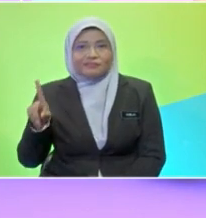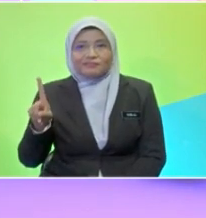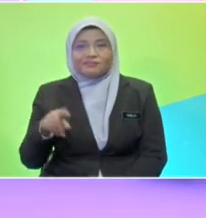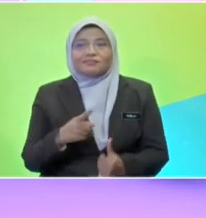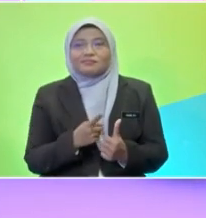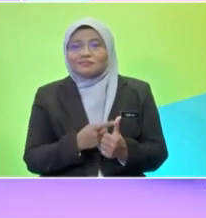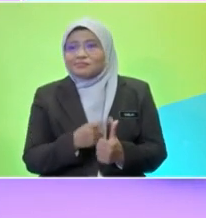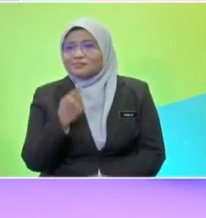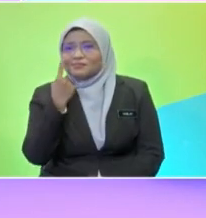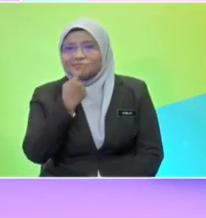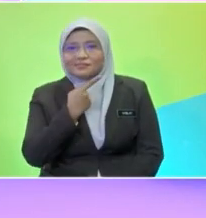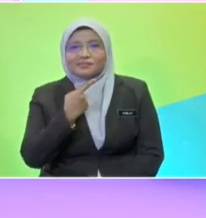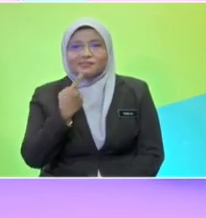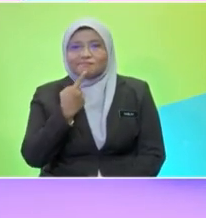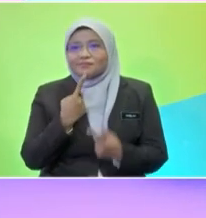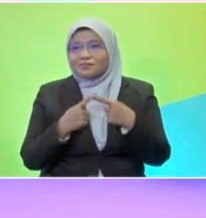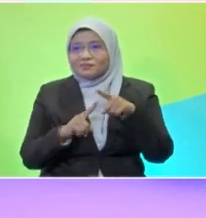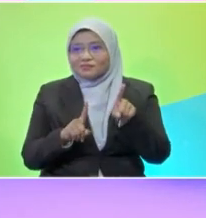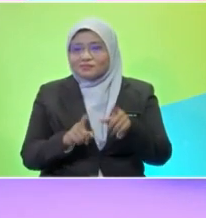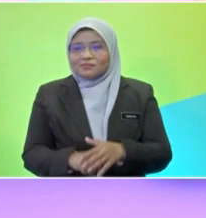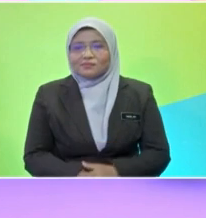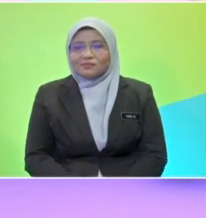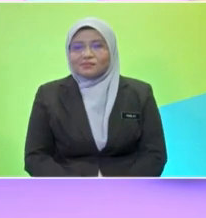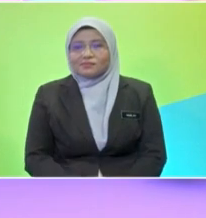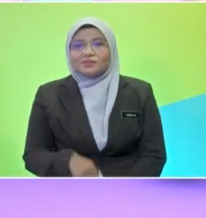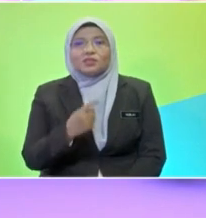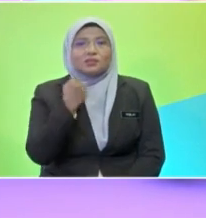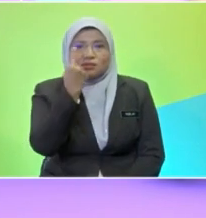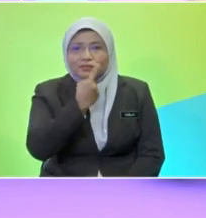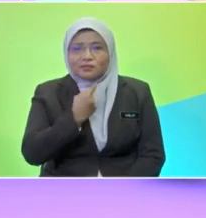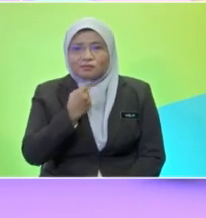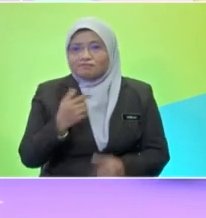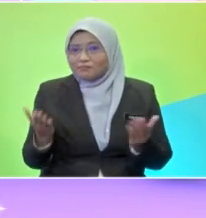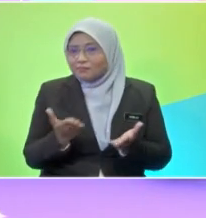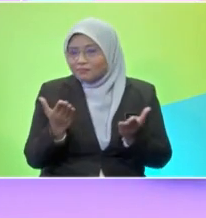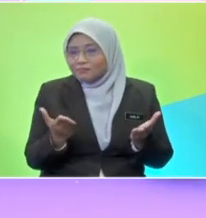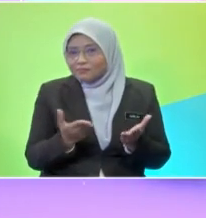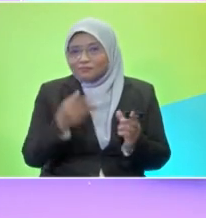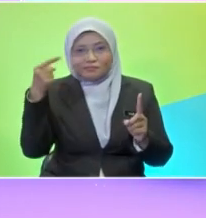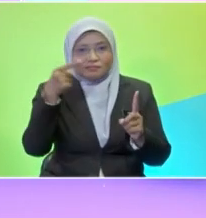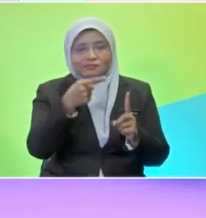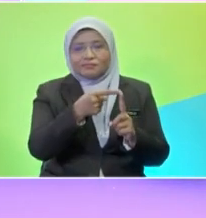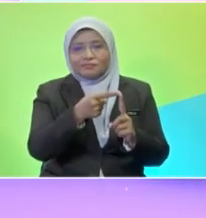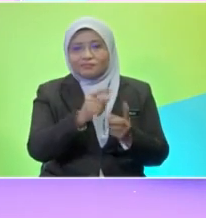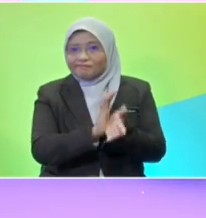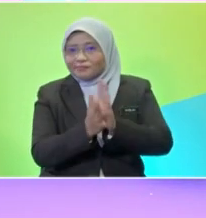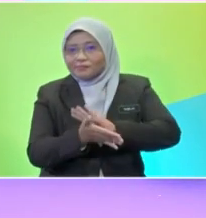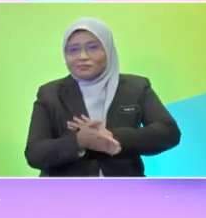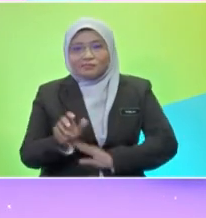Welcome, Shifa. Can you the please tell us who encouraged you, Shifa, to become a singer?